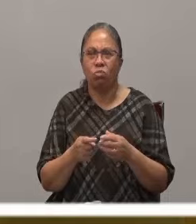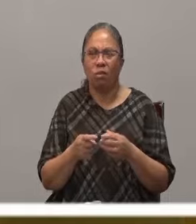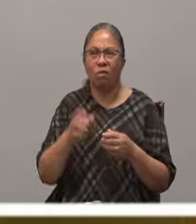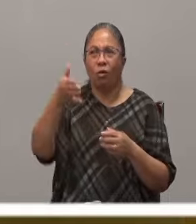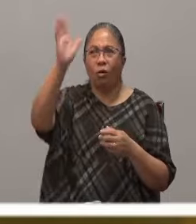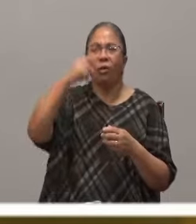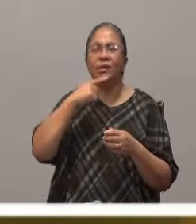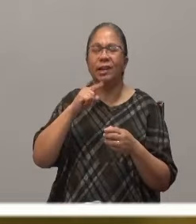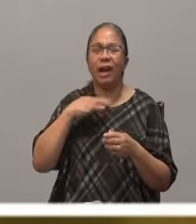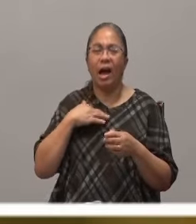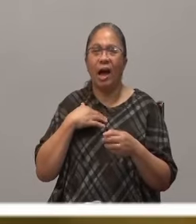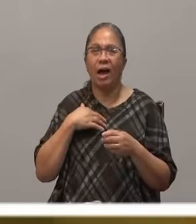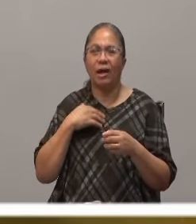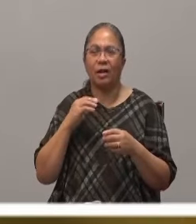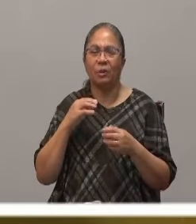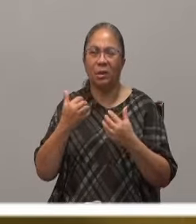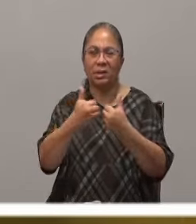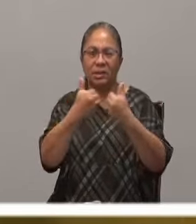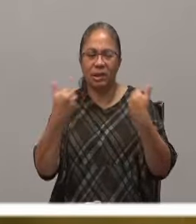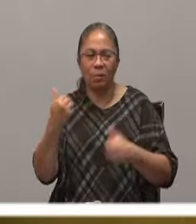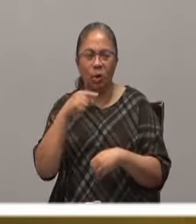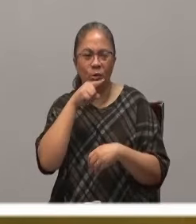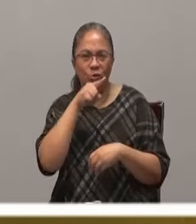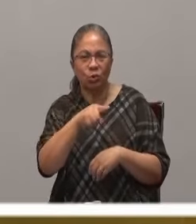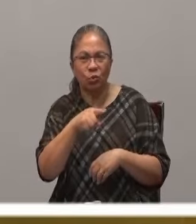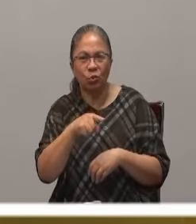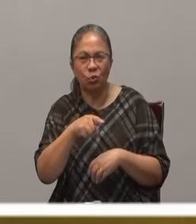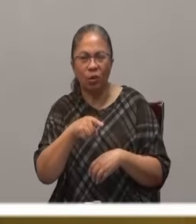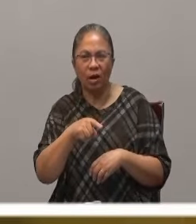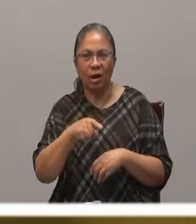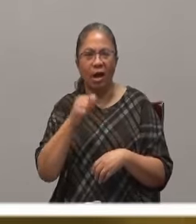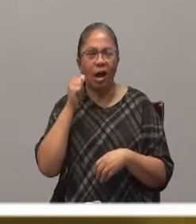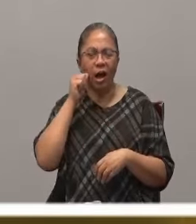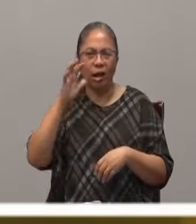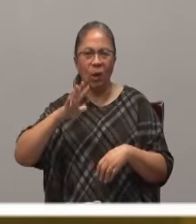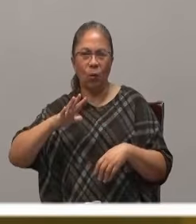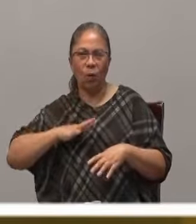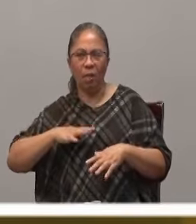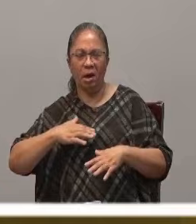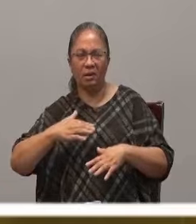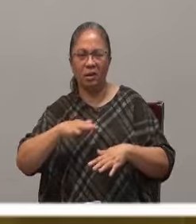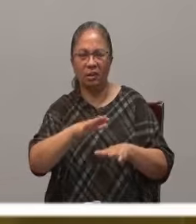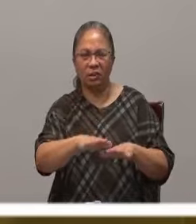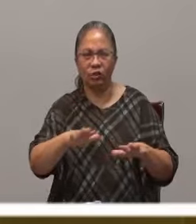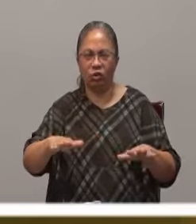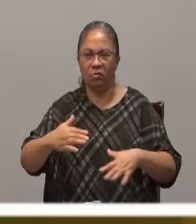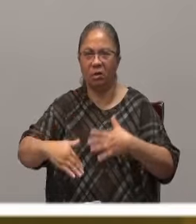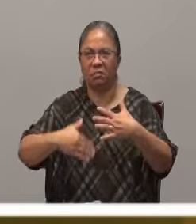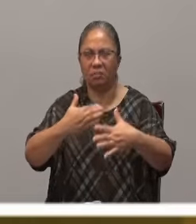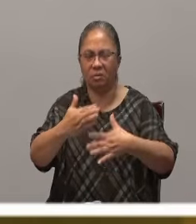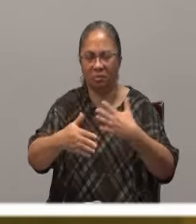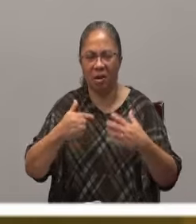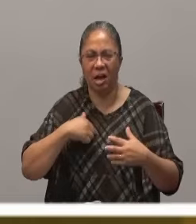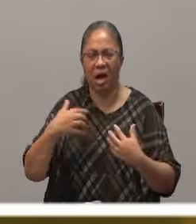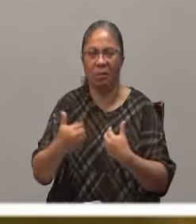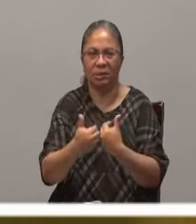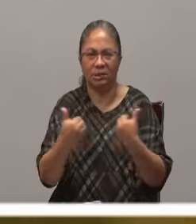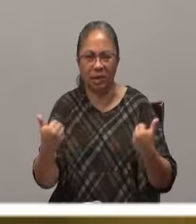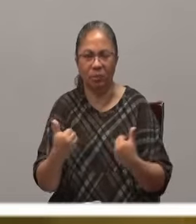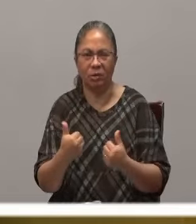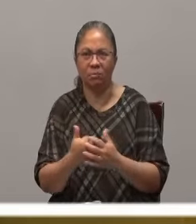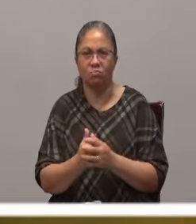you, your offspring, and the offspring of the woman. It will strike at his heel, but he will crush his